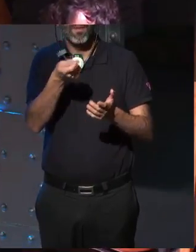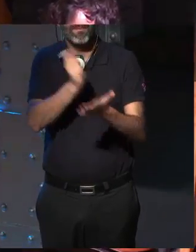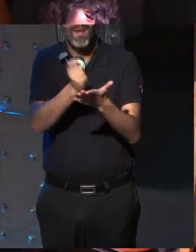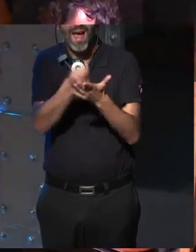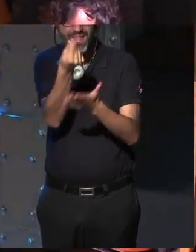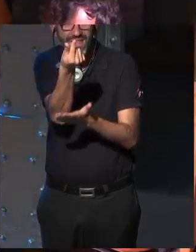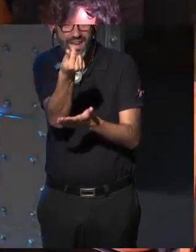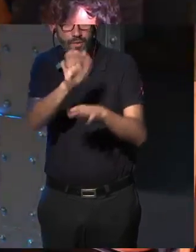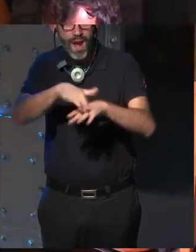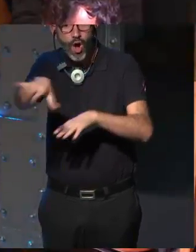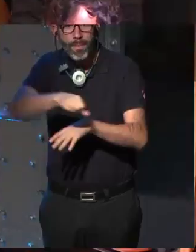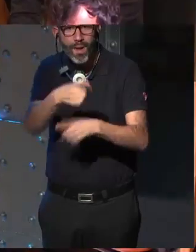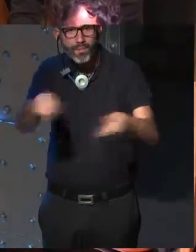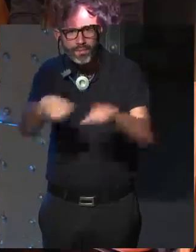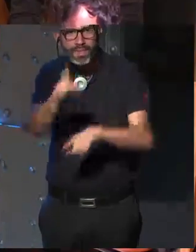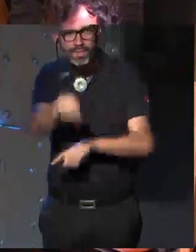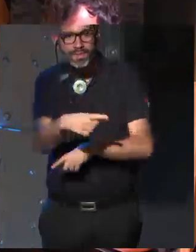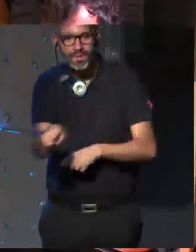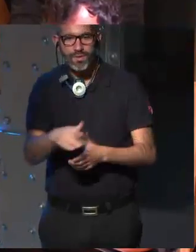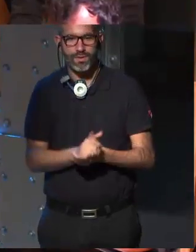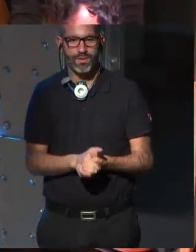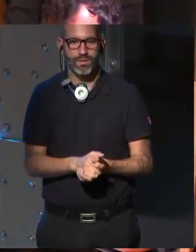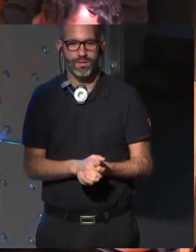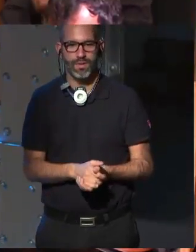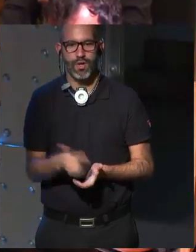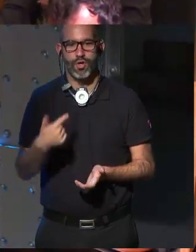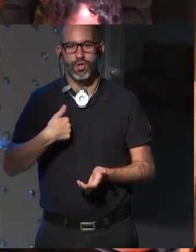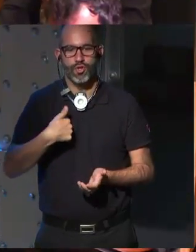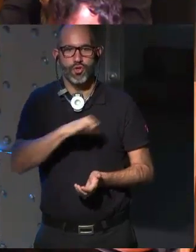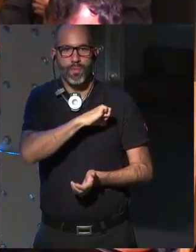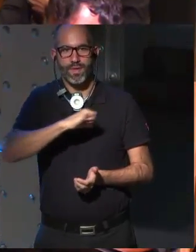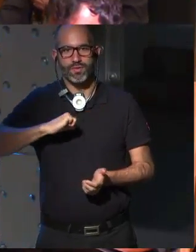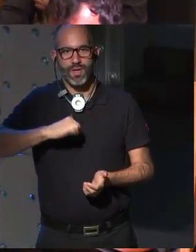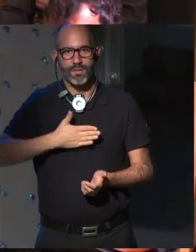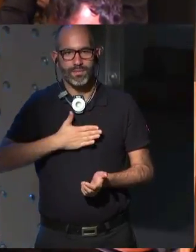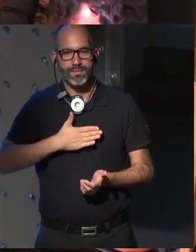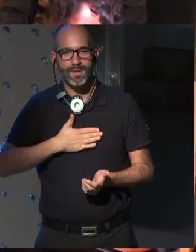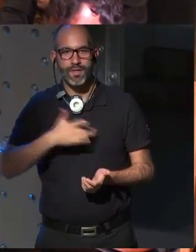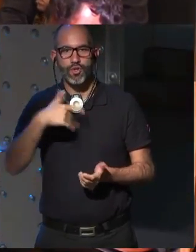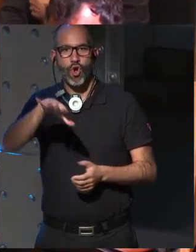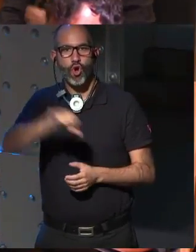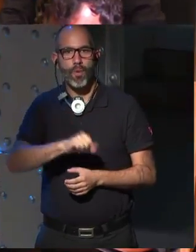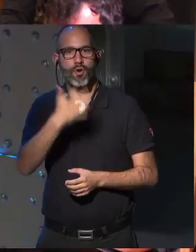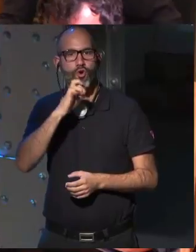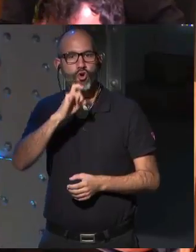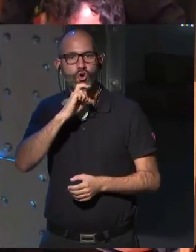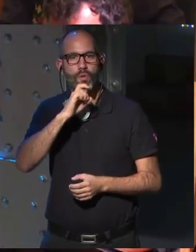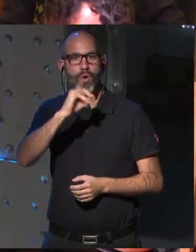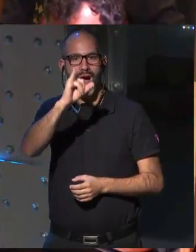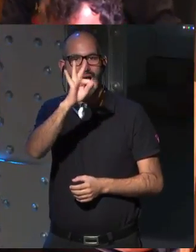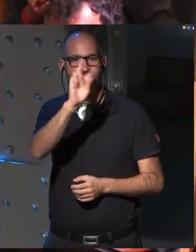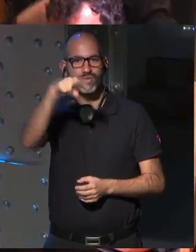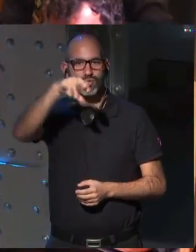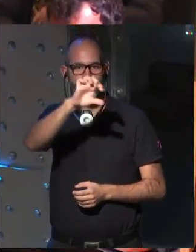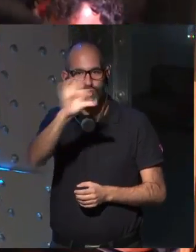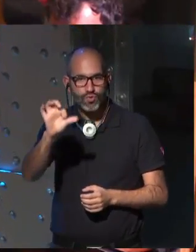I mean, personally, I buy music by iTunes. I don't buy it physically.